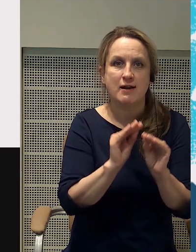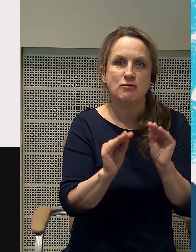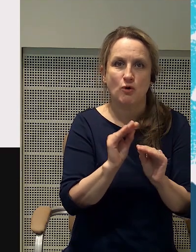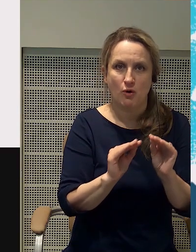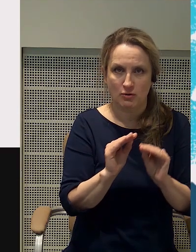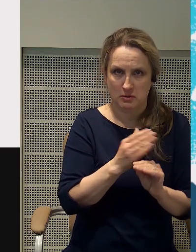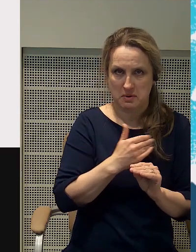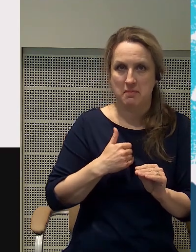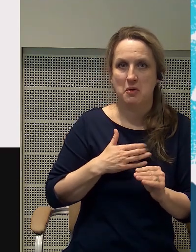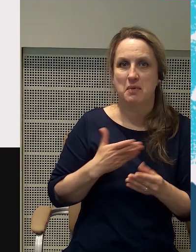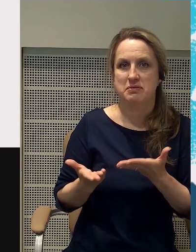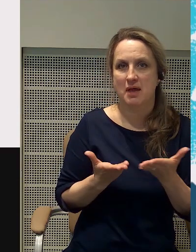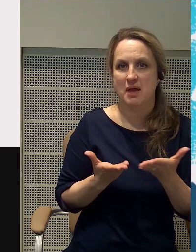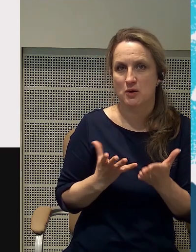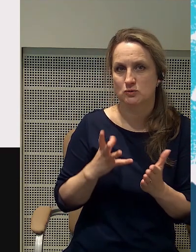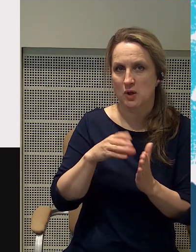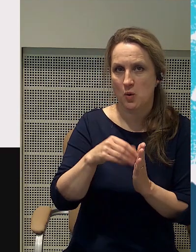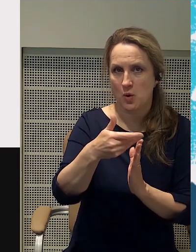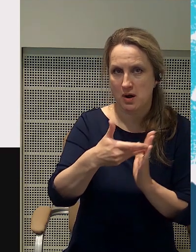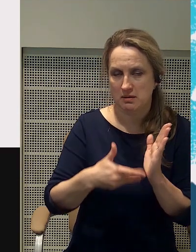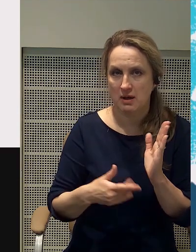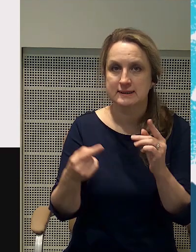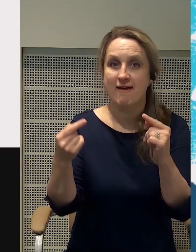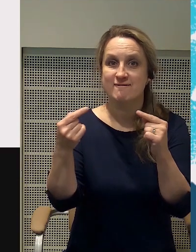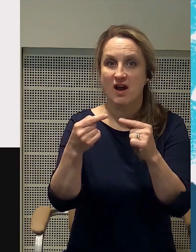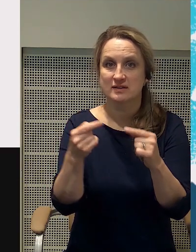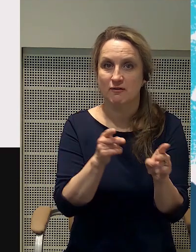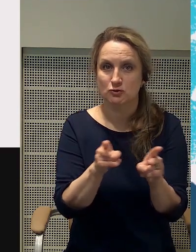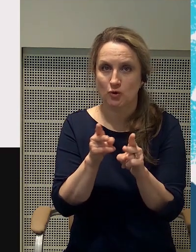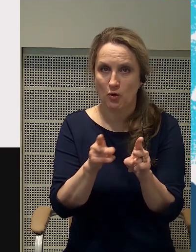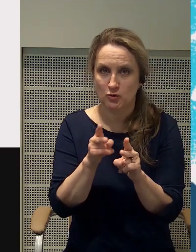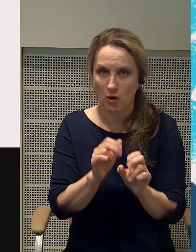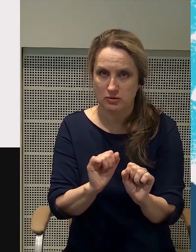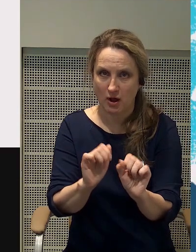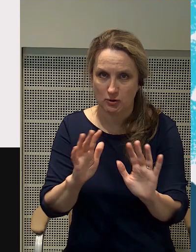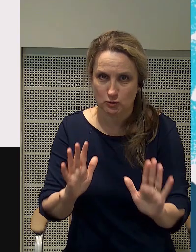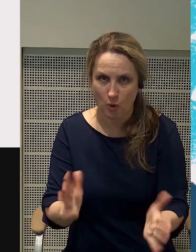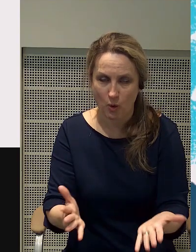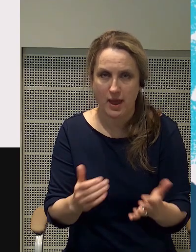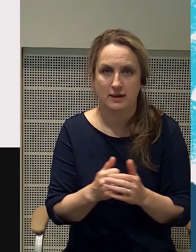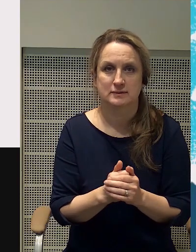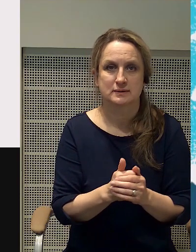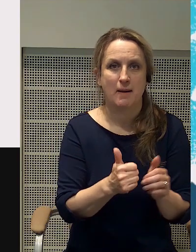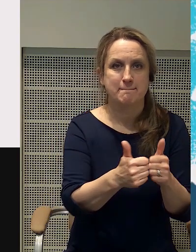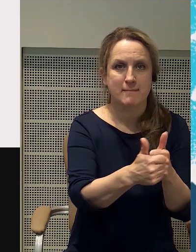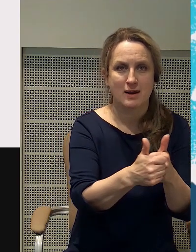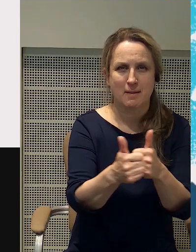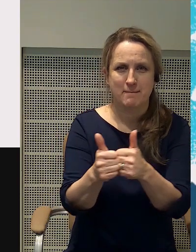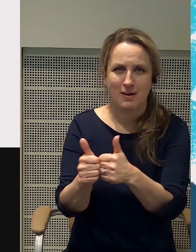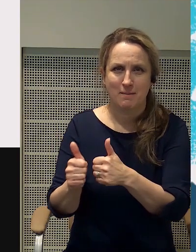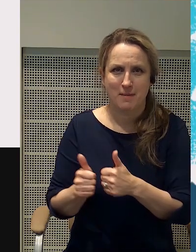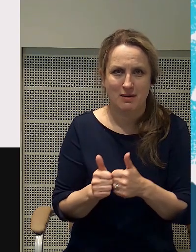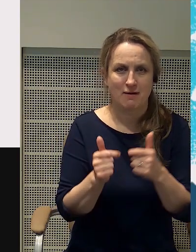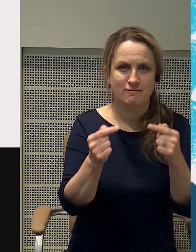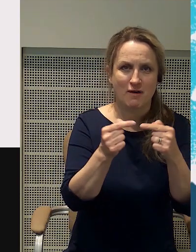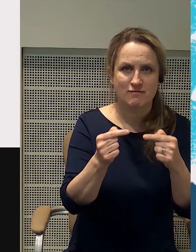our clients setting up partnership plans with patient groups that are sustainable along the time. And we also